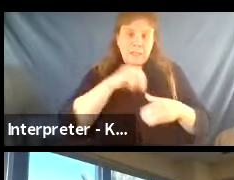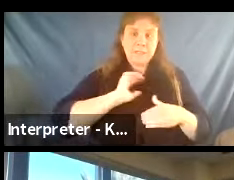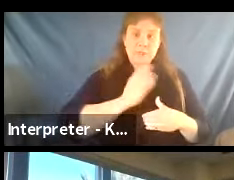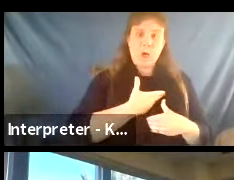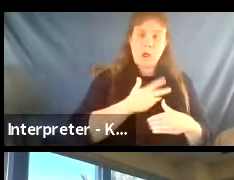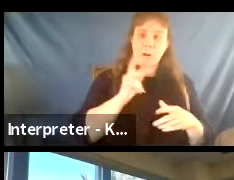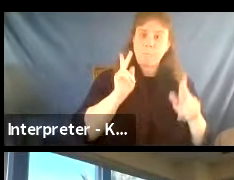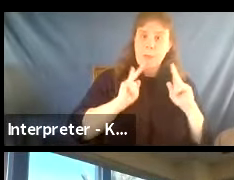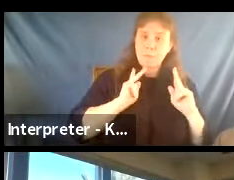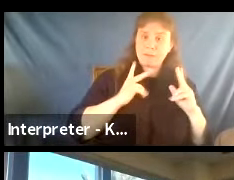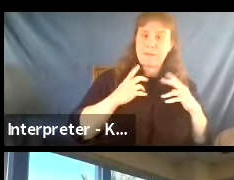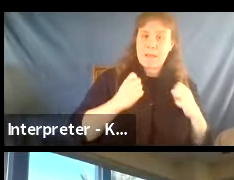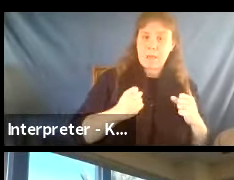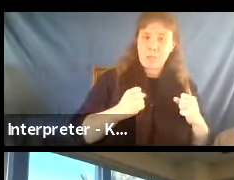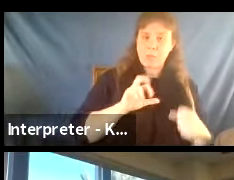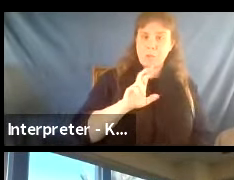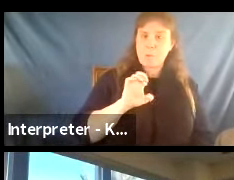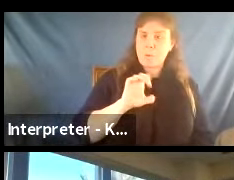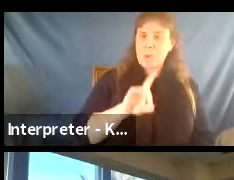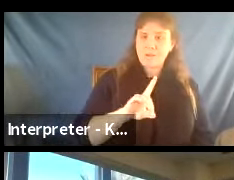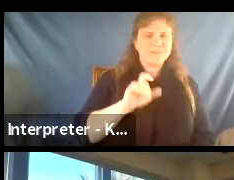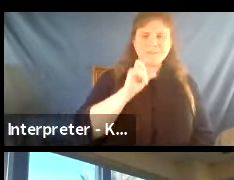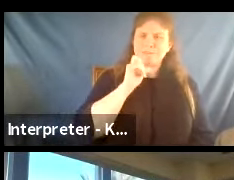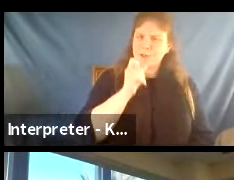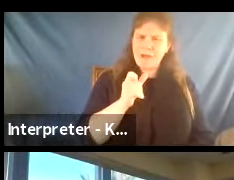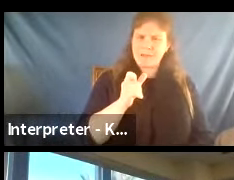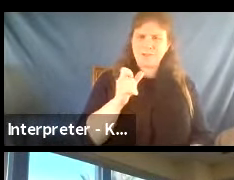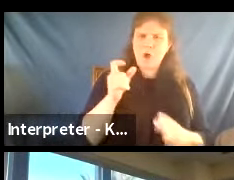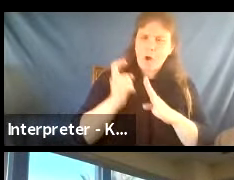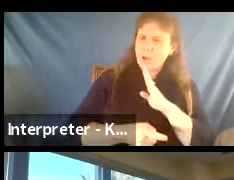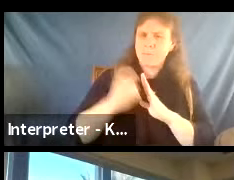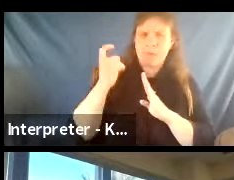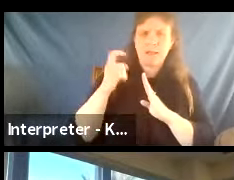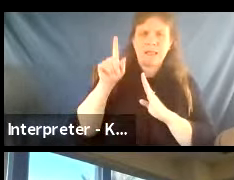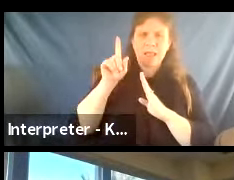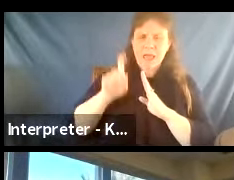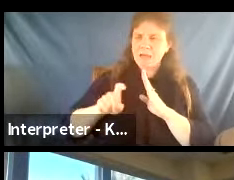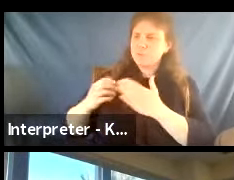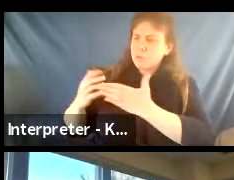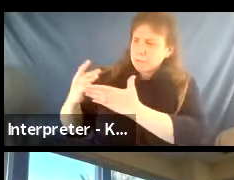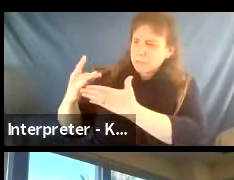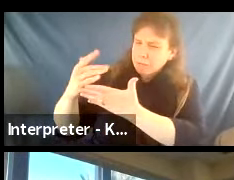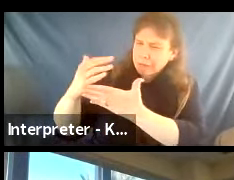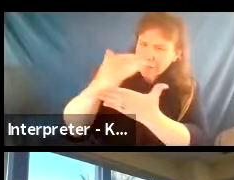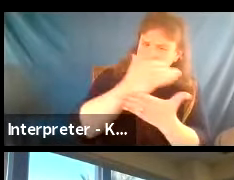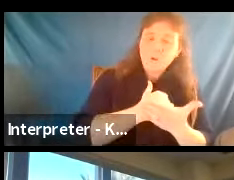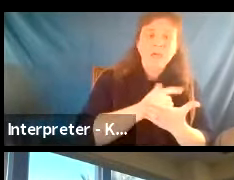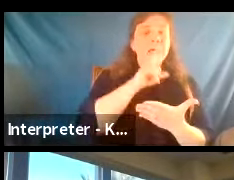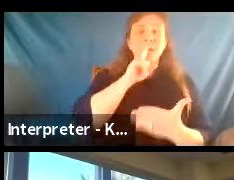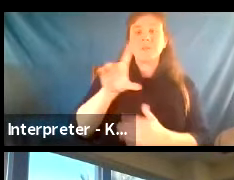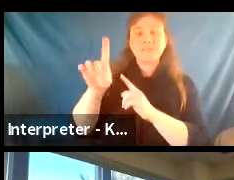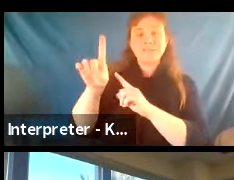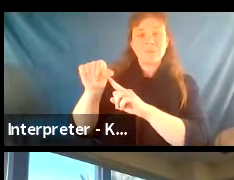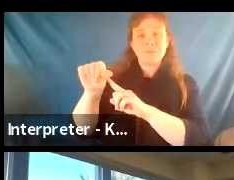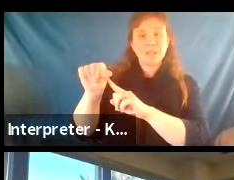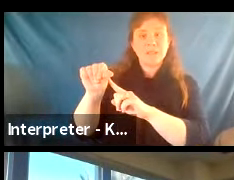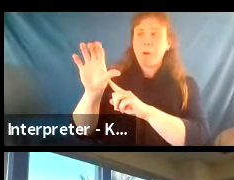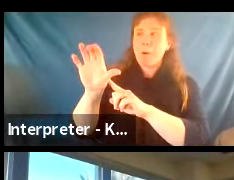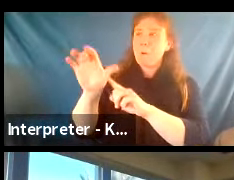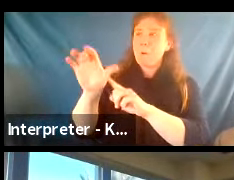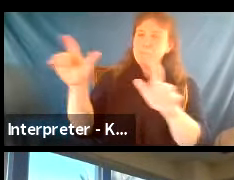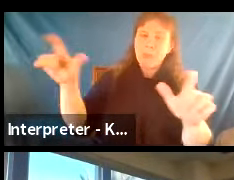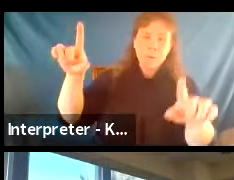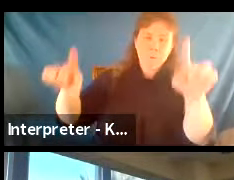be, and because of the diversity of the kinds of disabilities there are, I think it'll be a challenging data point